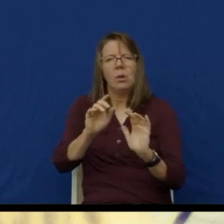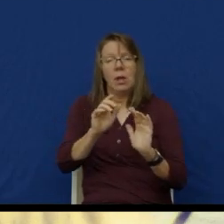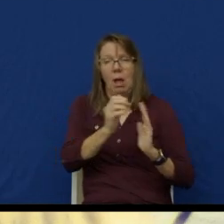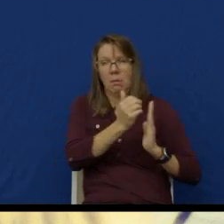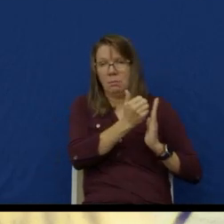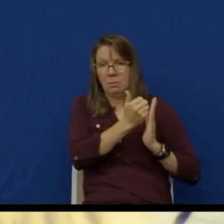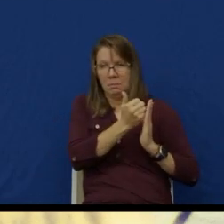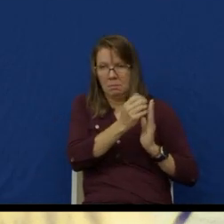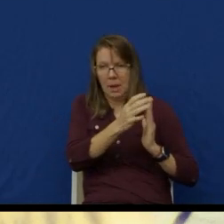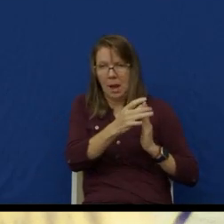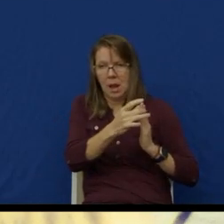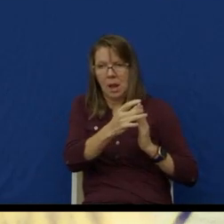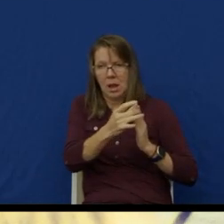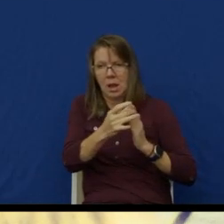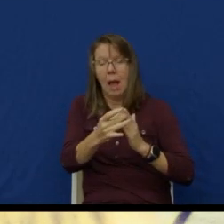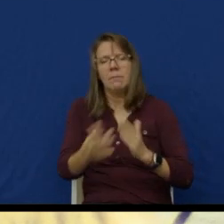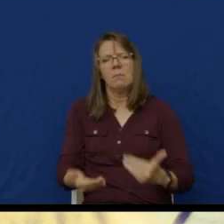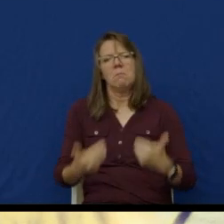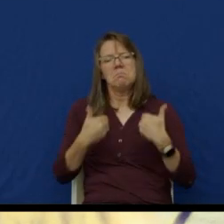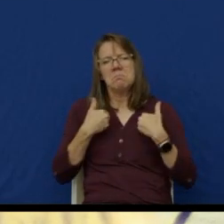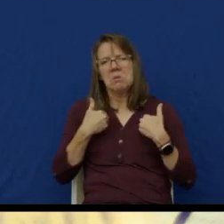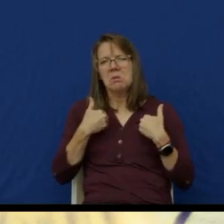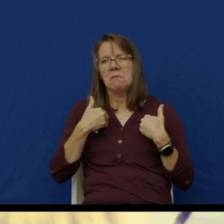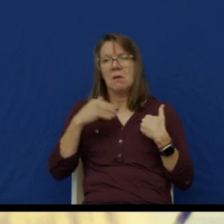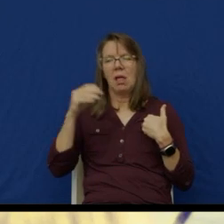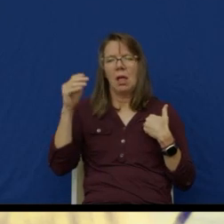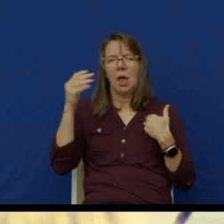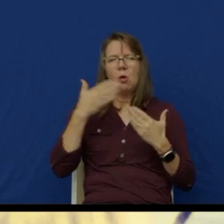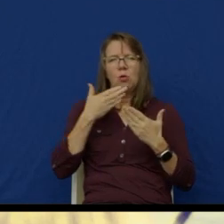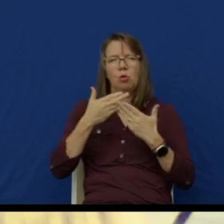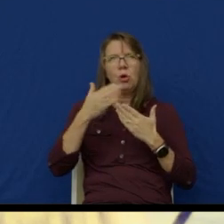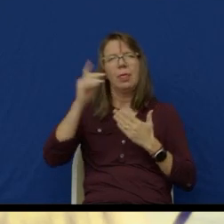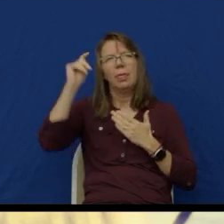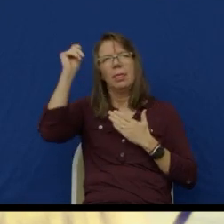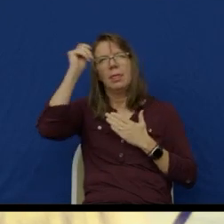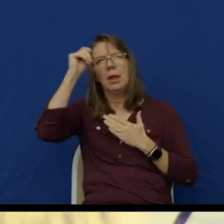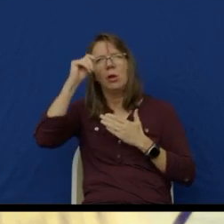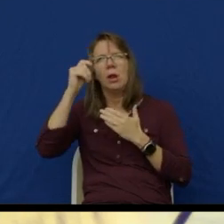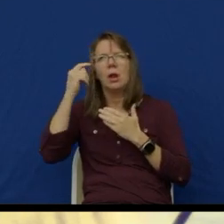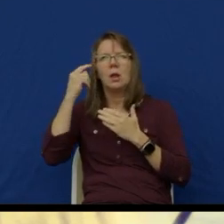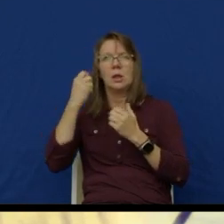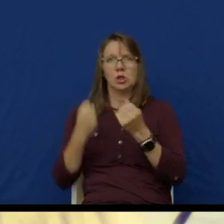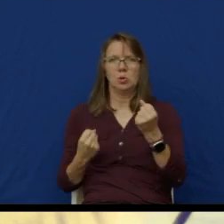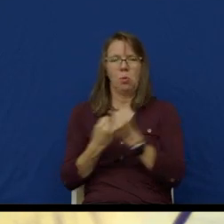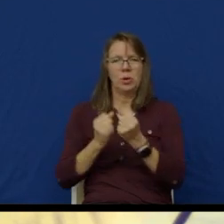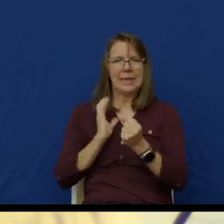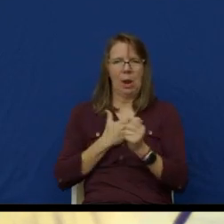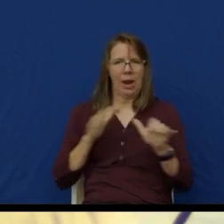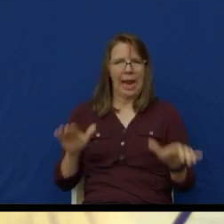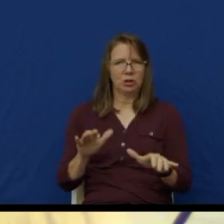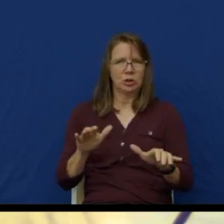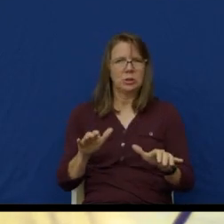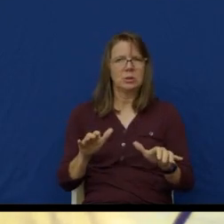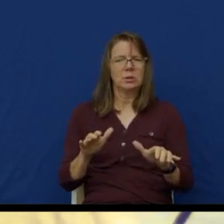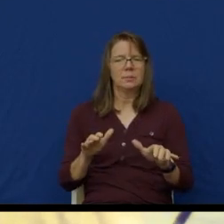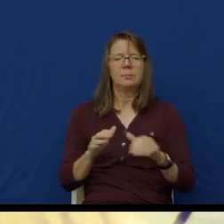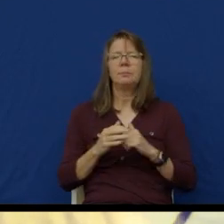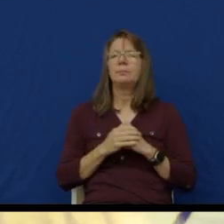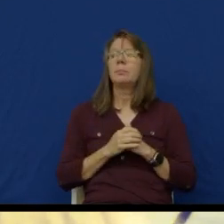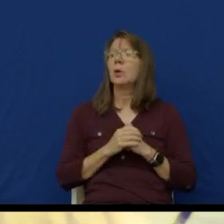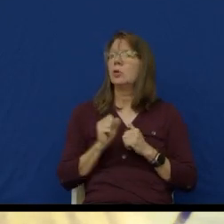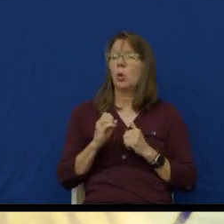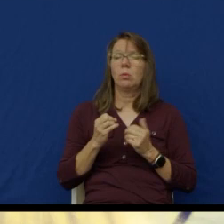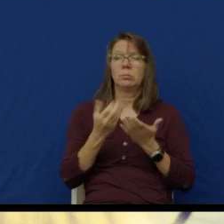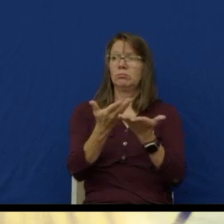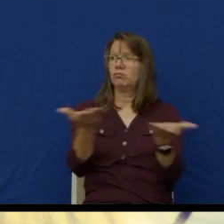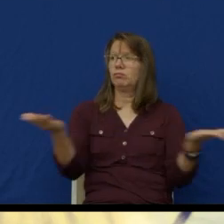to have a action plan that is really disciplined in that regard. So the floor is